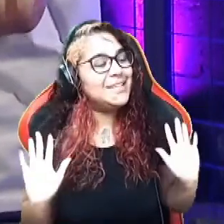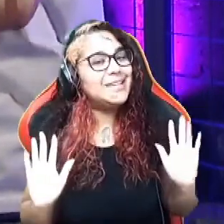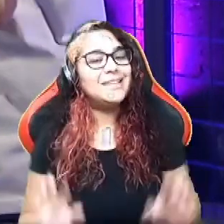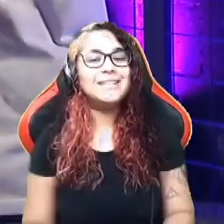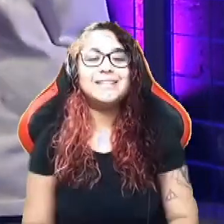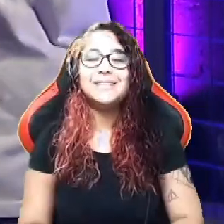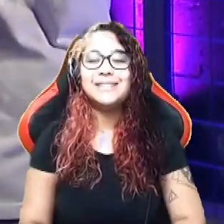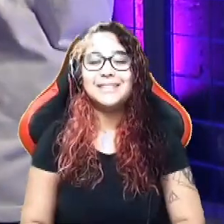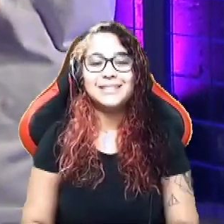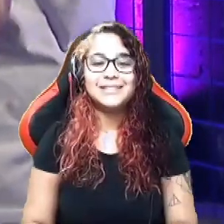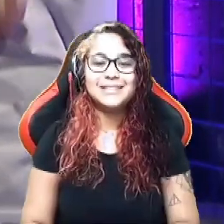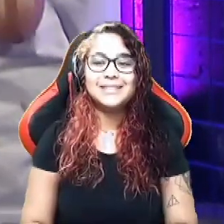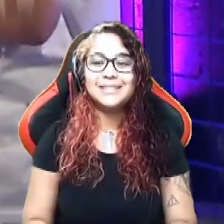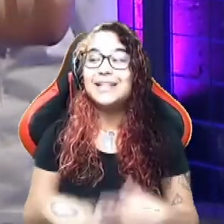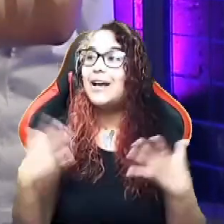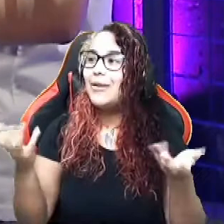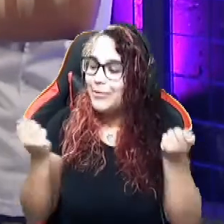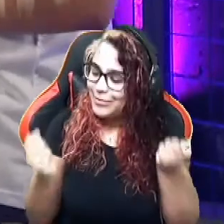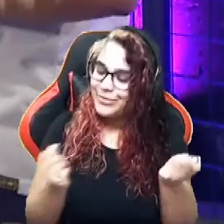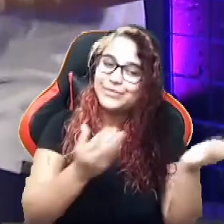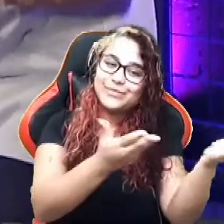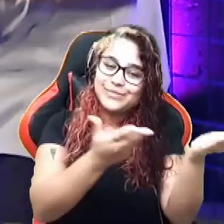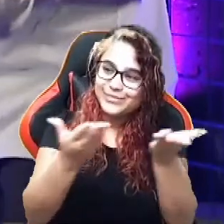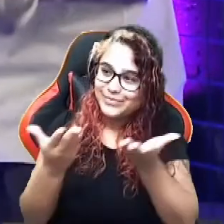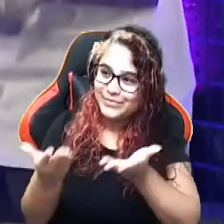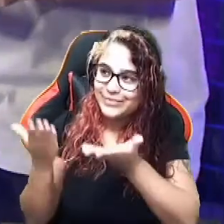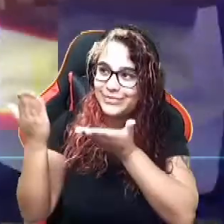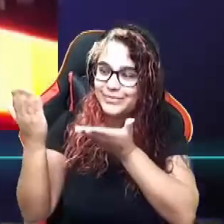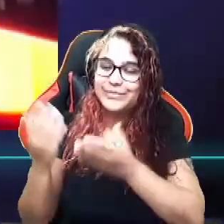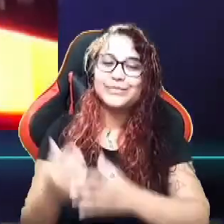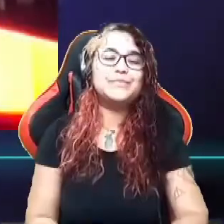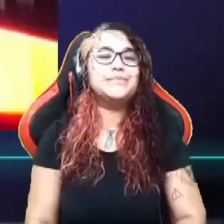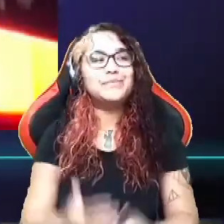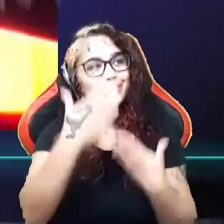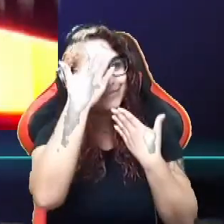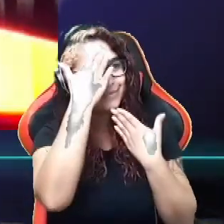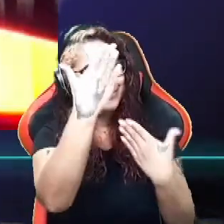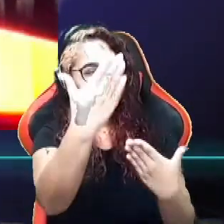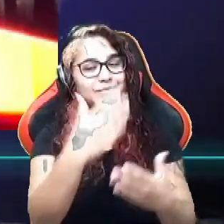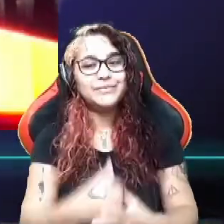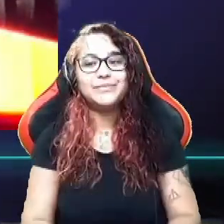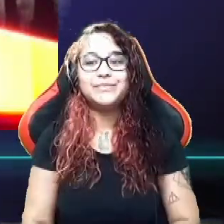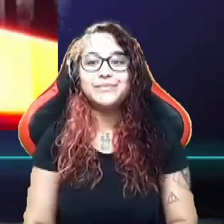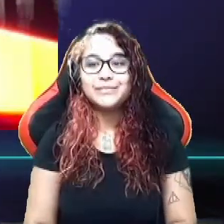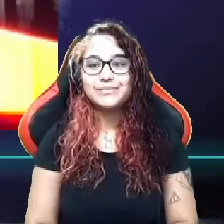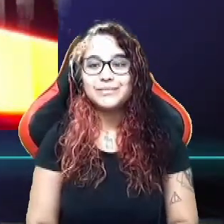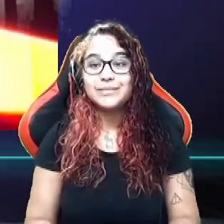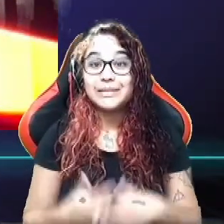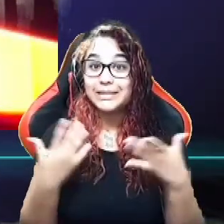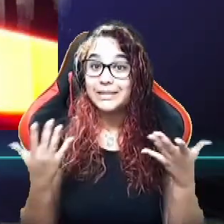the 4th. Go ahead, Vinicius. You may begin. Thank you.